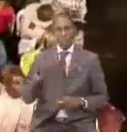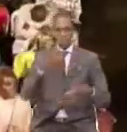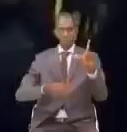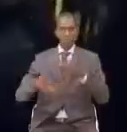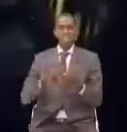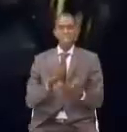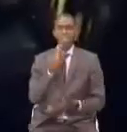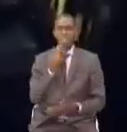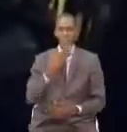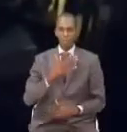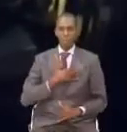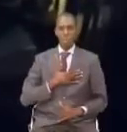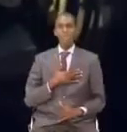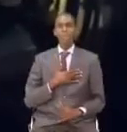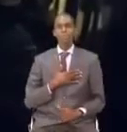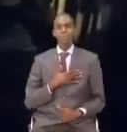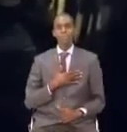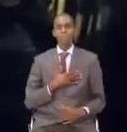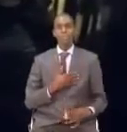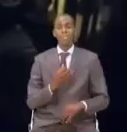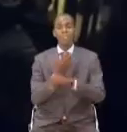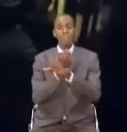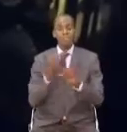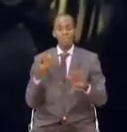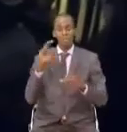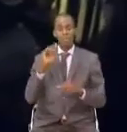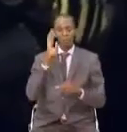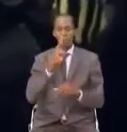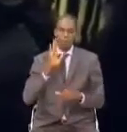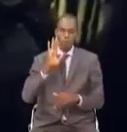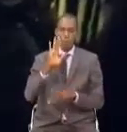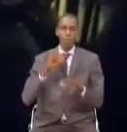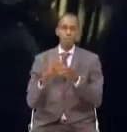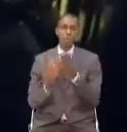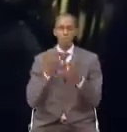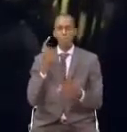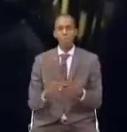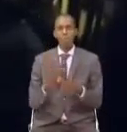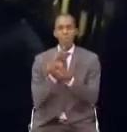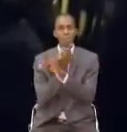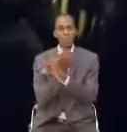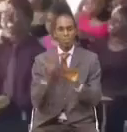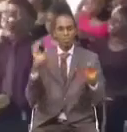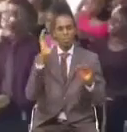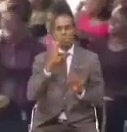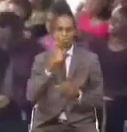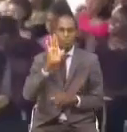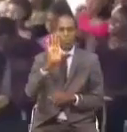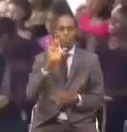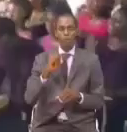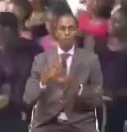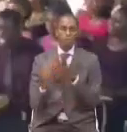is mine. Salvation will be yours in Jesus' name. Deliverance will be yours in